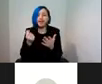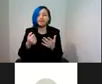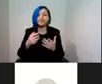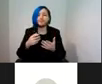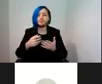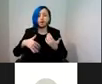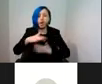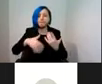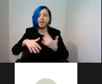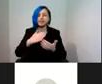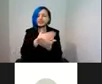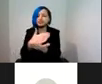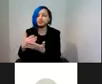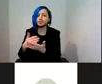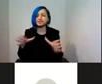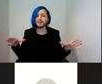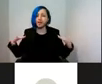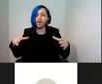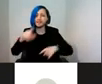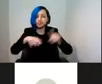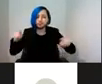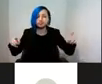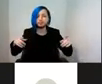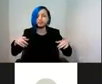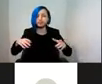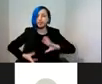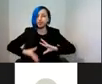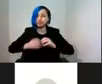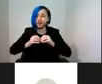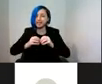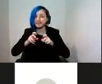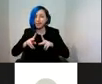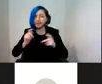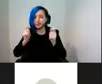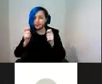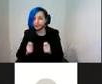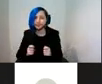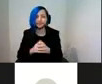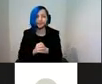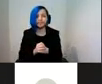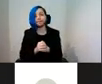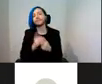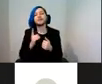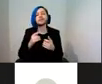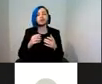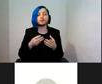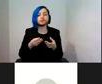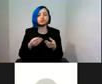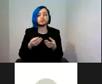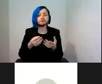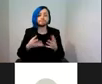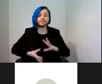digital heritage and for the future. Sources of creation vary from the industrial and proprietary to